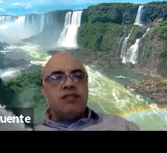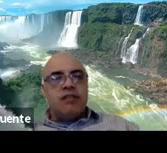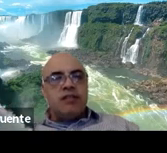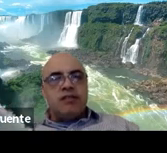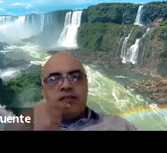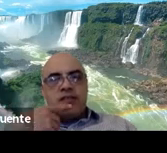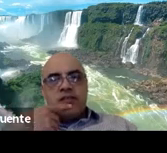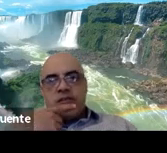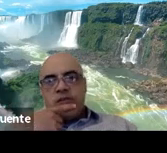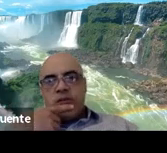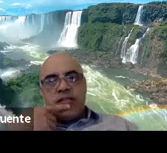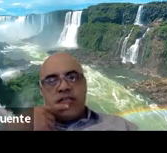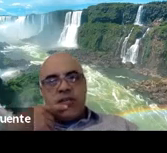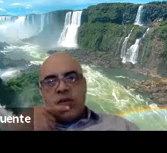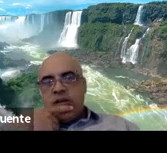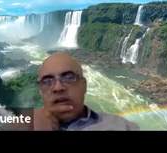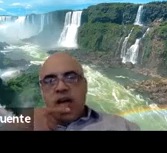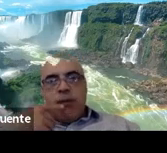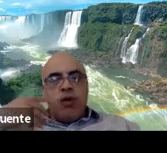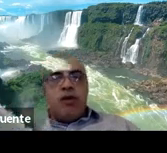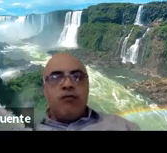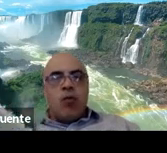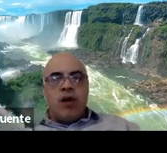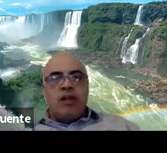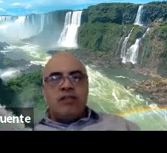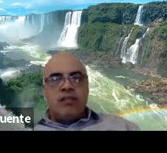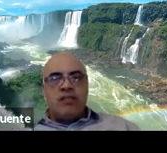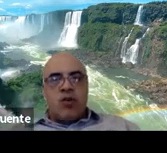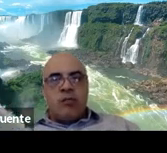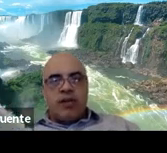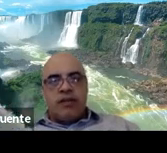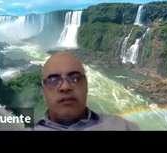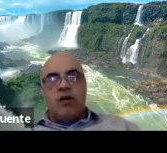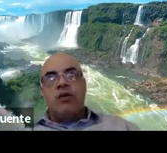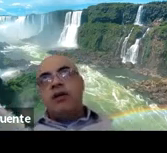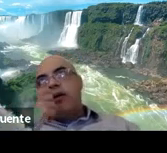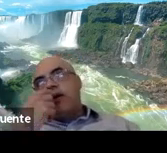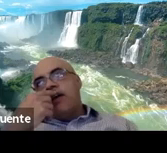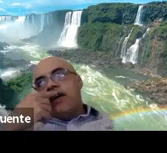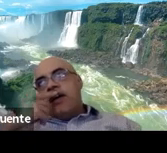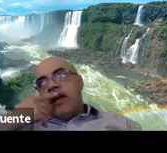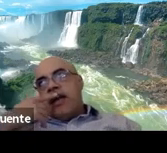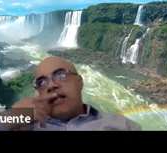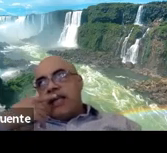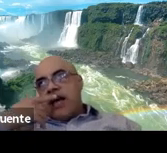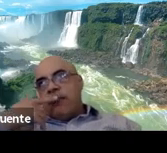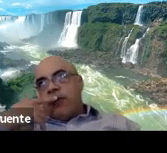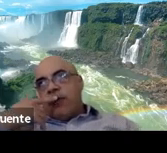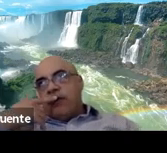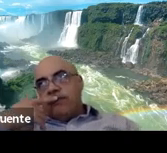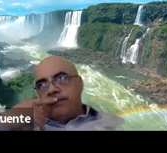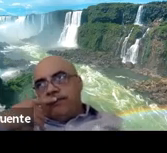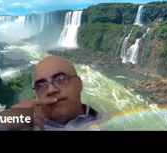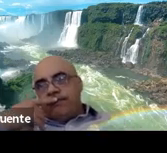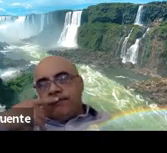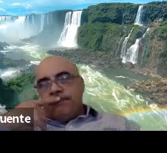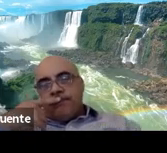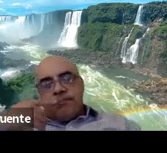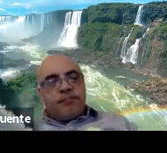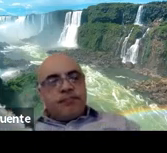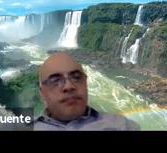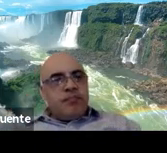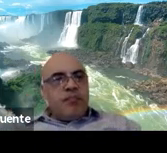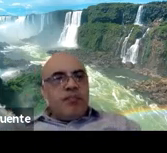cognitive dissonance, right? So we want to avoid this harmony. So an example,